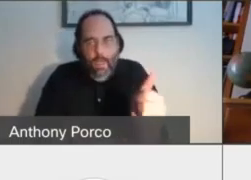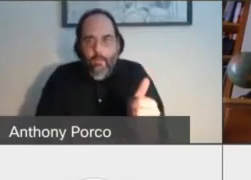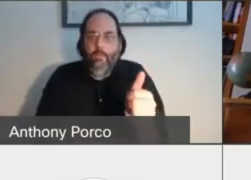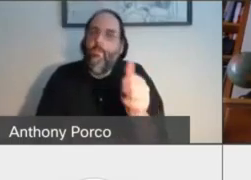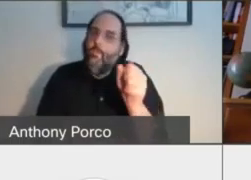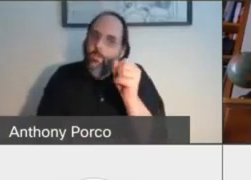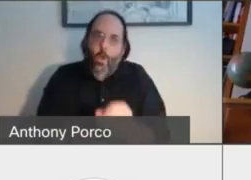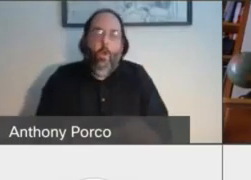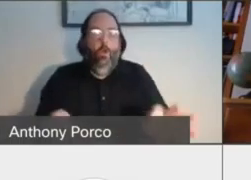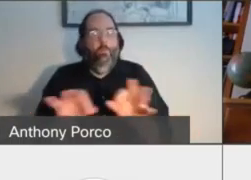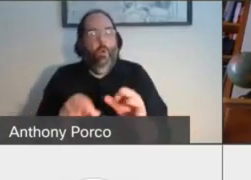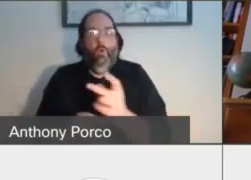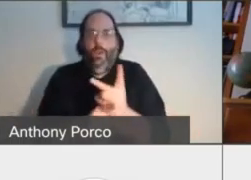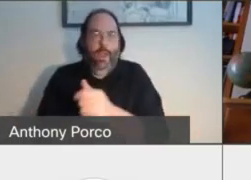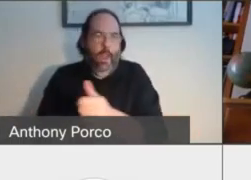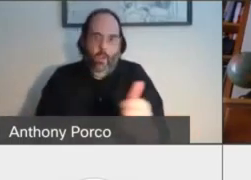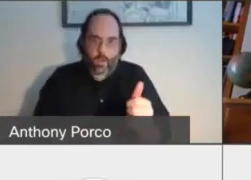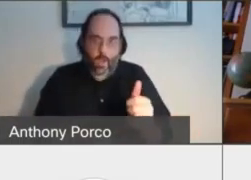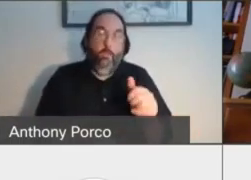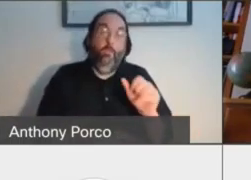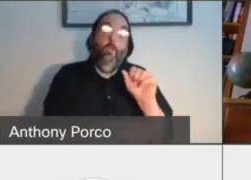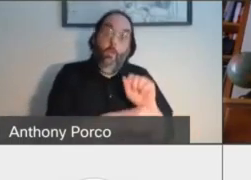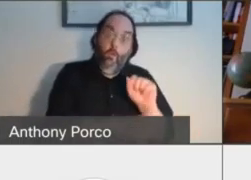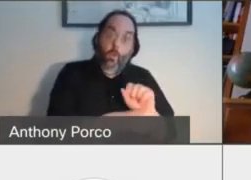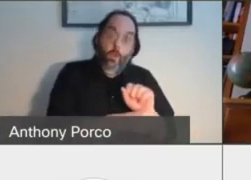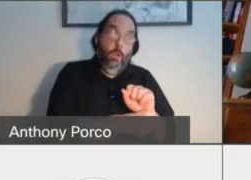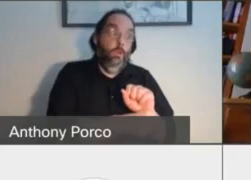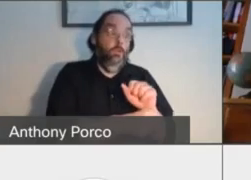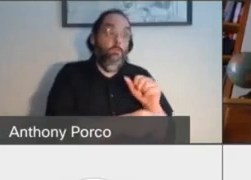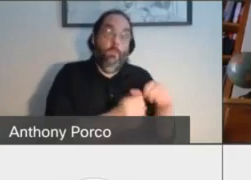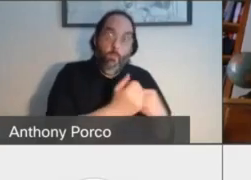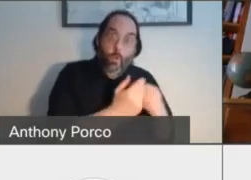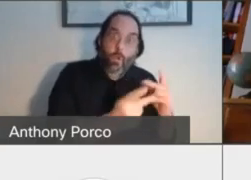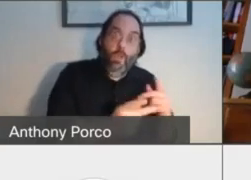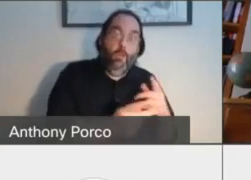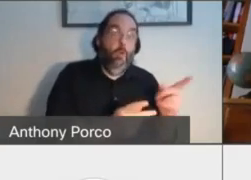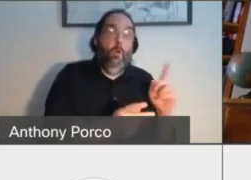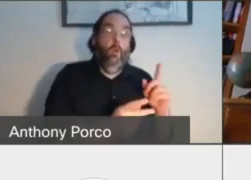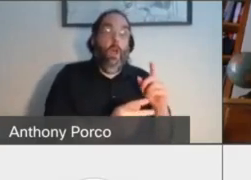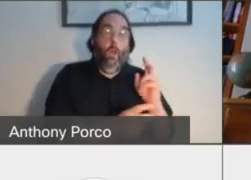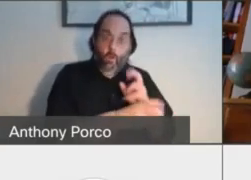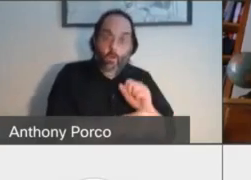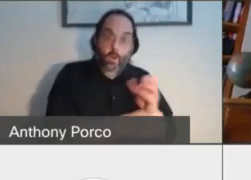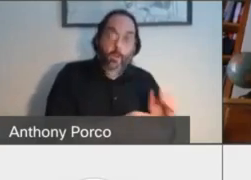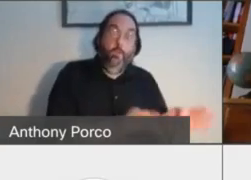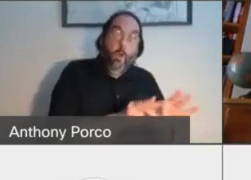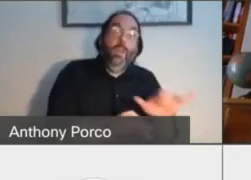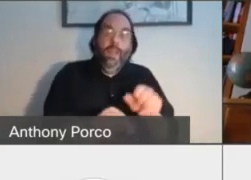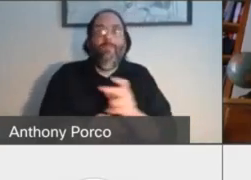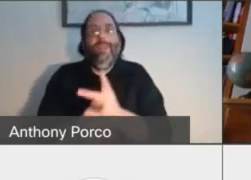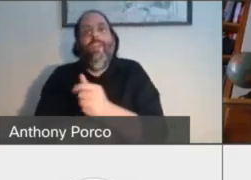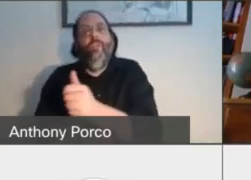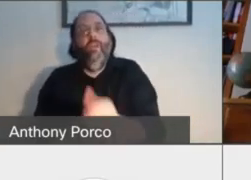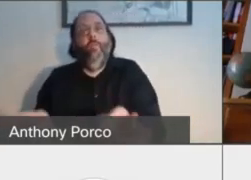important, not just your dedication to taking care of the people we support and to the hard work you do here, but taking care of yourselves so that we